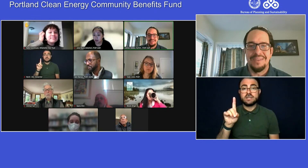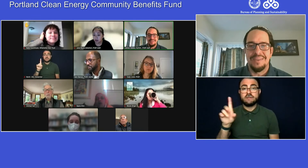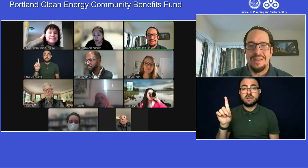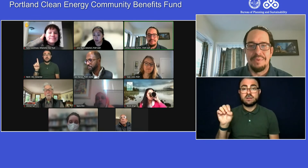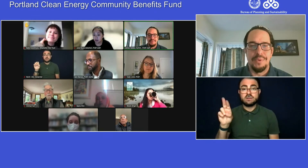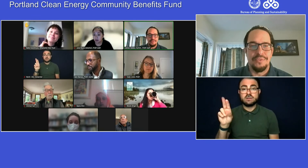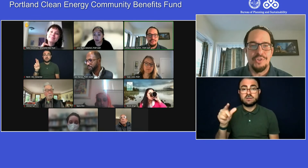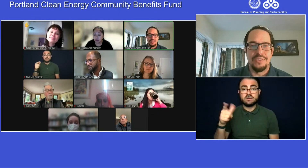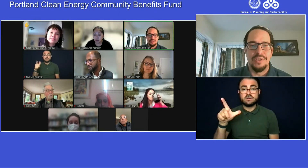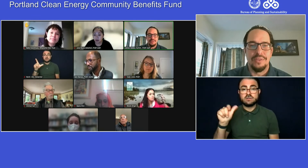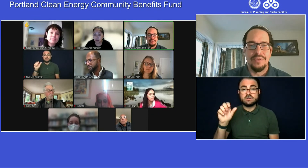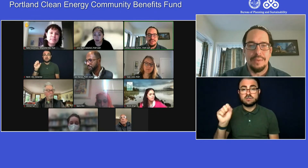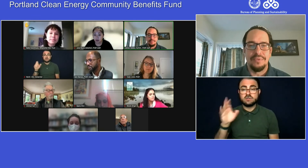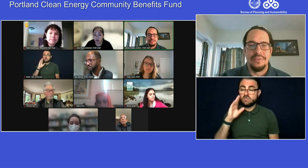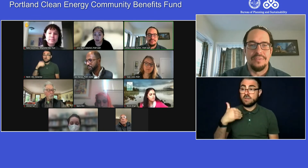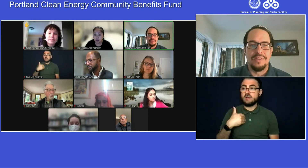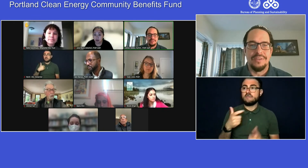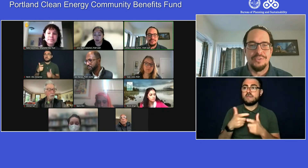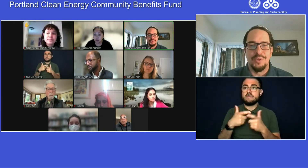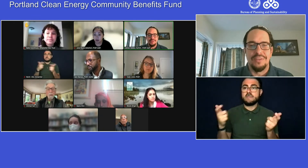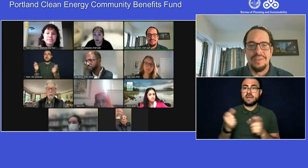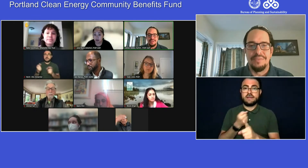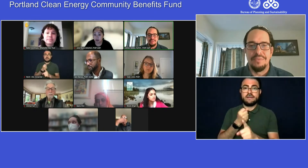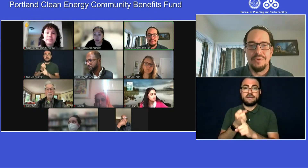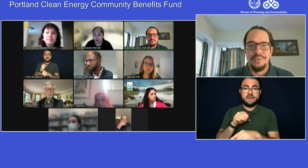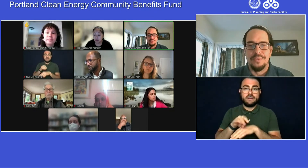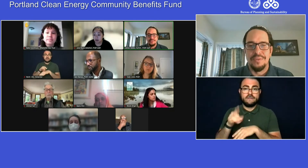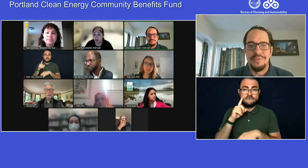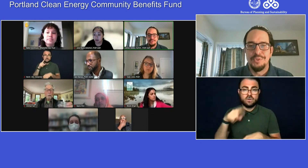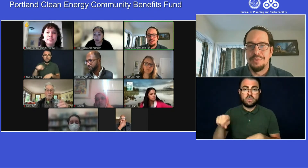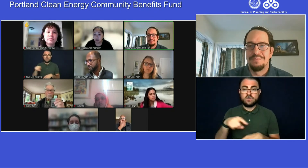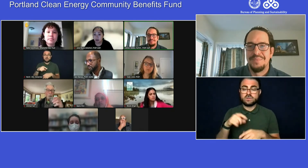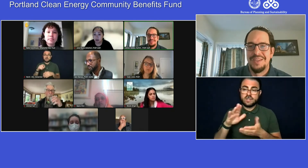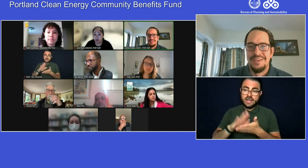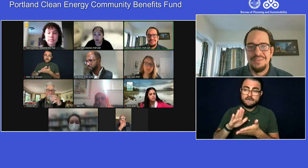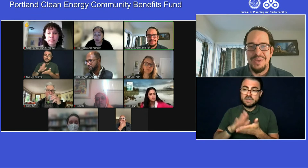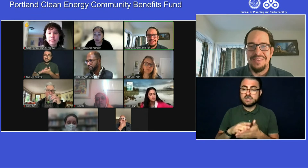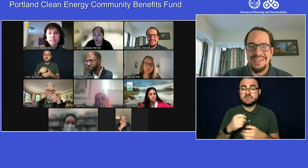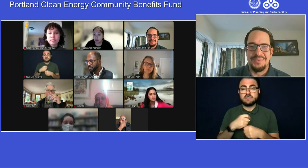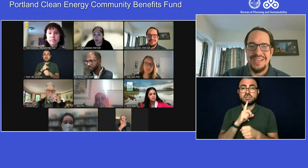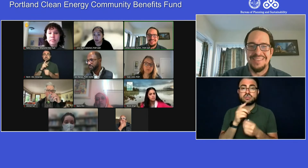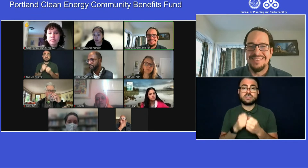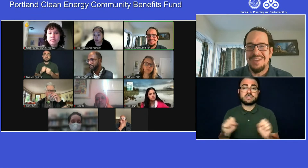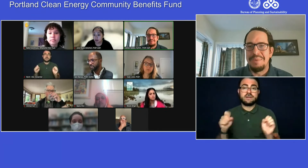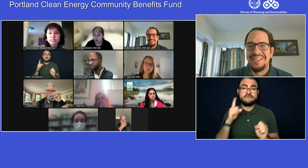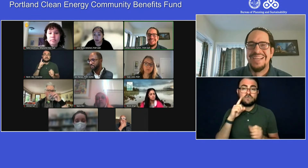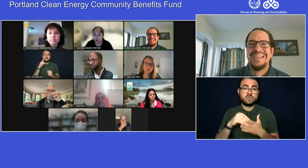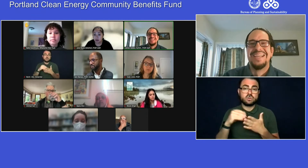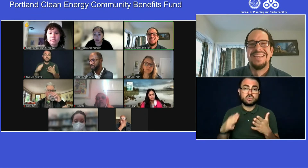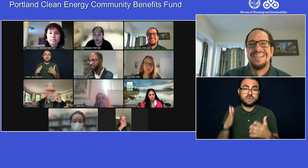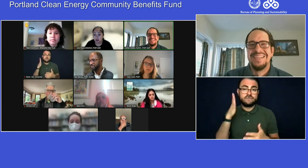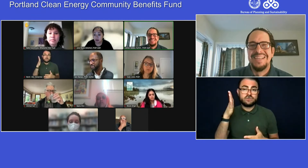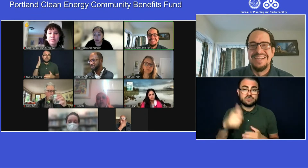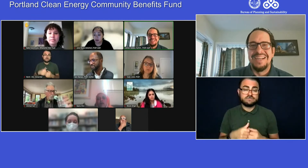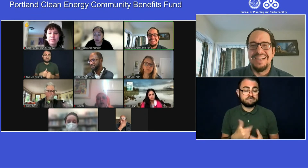big impact to climate focused change on those campuses and to ensure the safety of our students in future. So yeah, thanks for that comment.